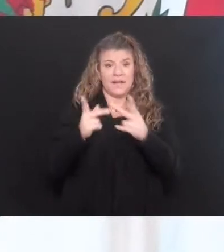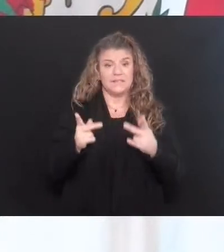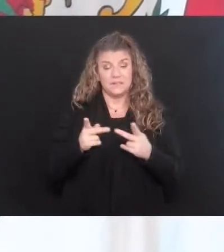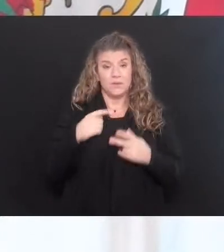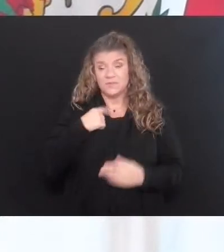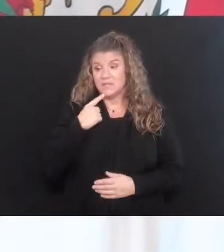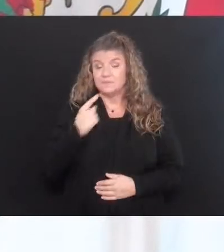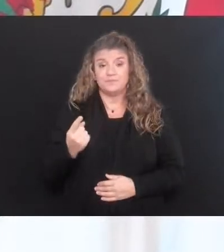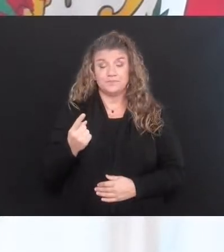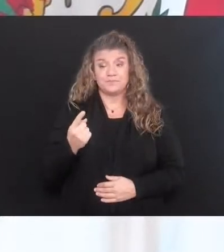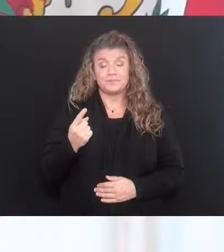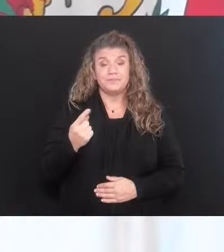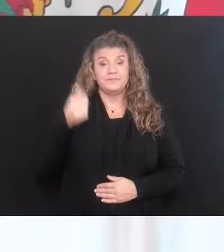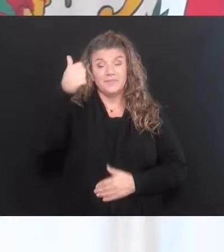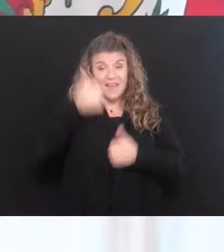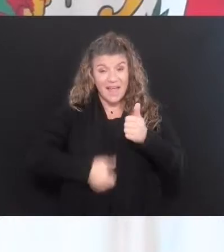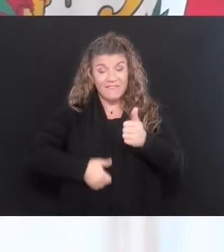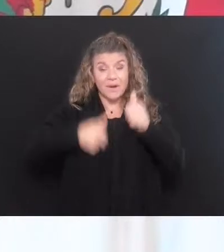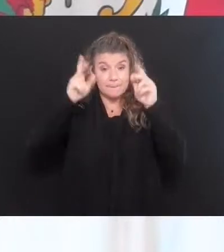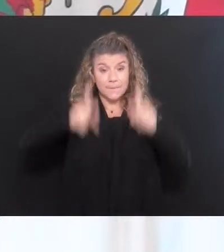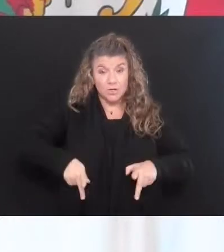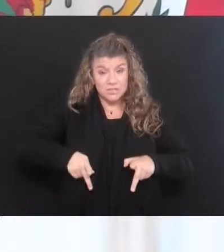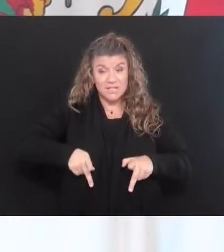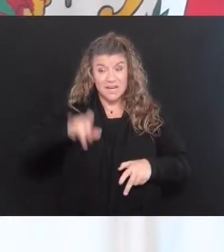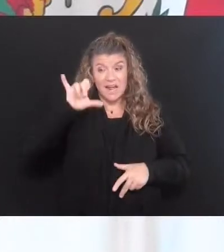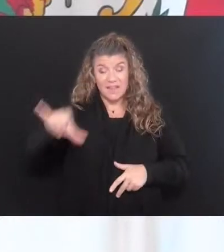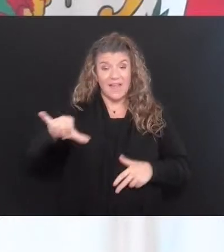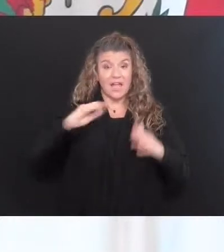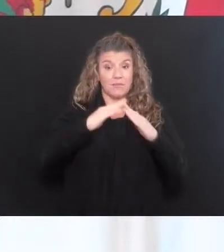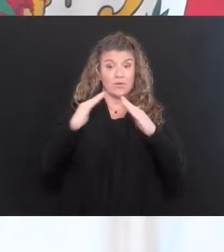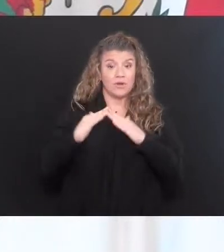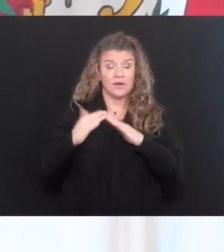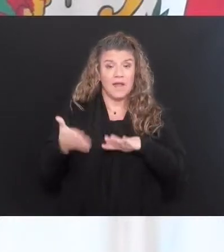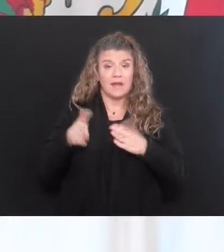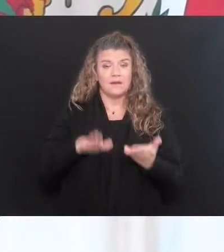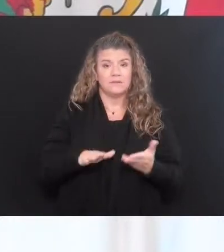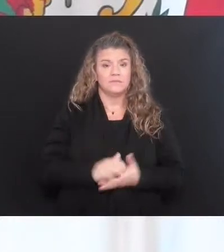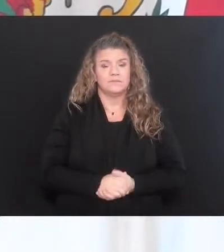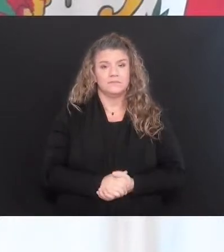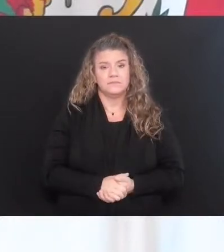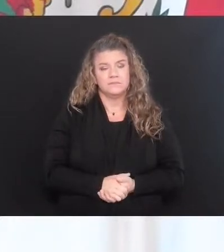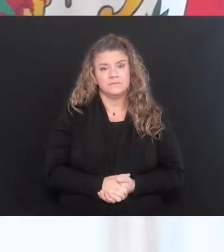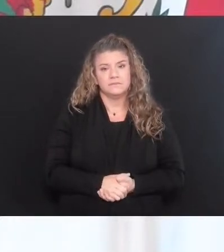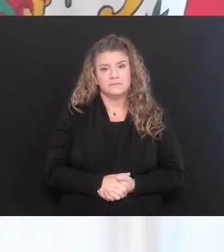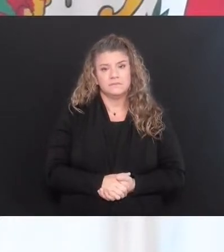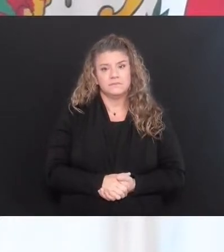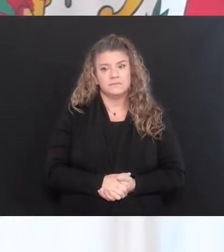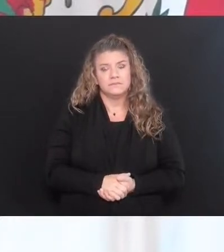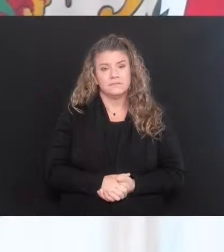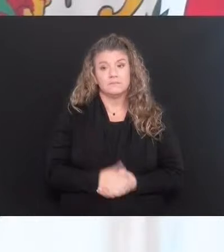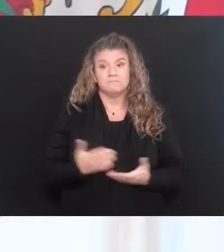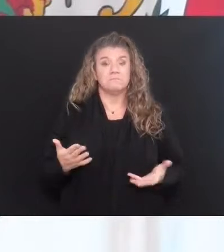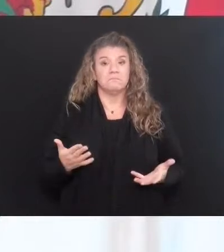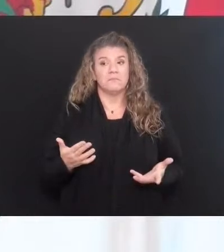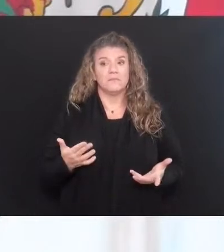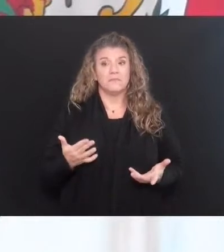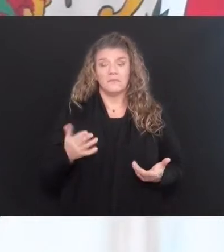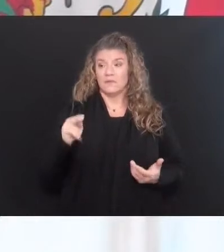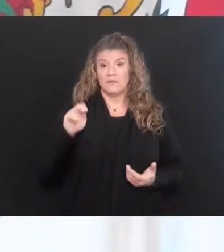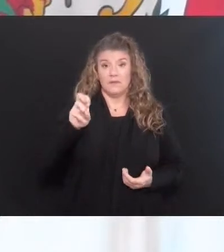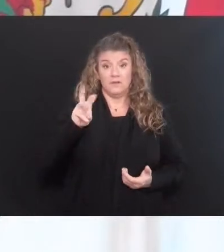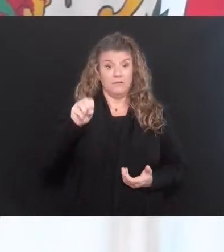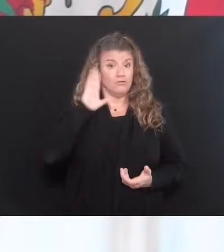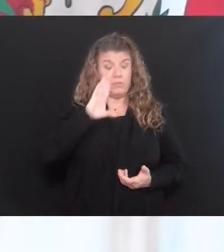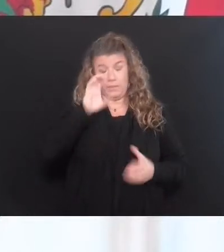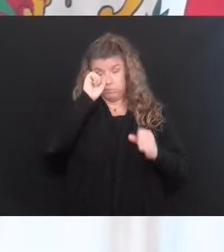said every single person in that community had died? The news would be unbelievable, wouldn't